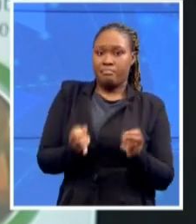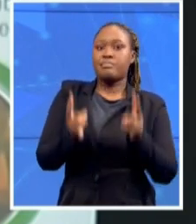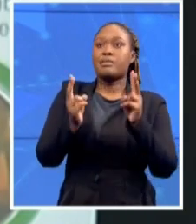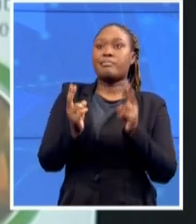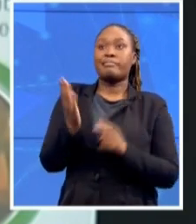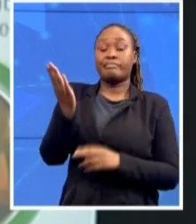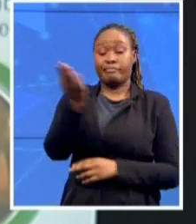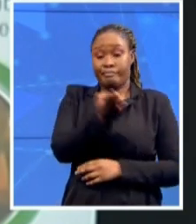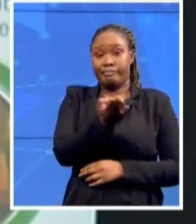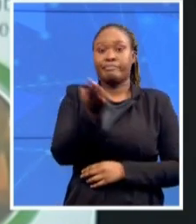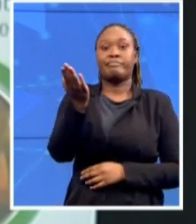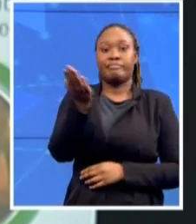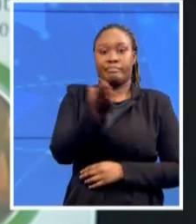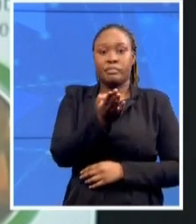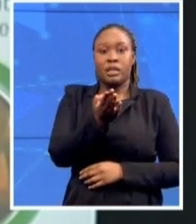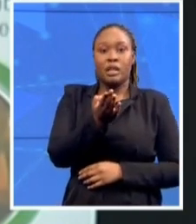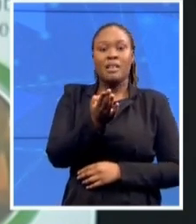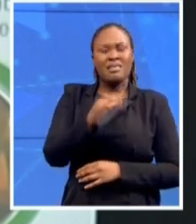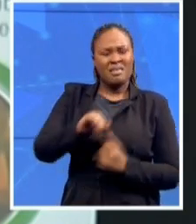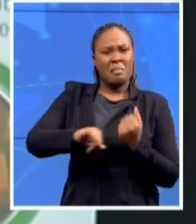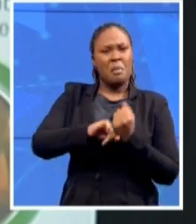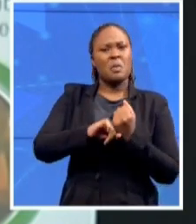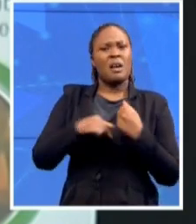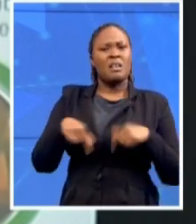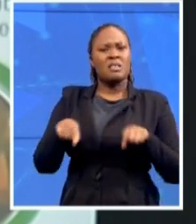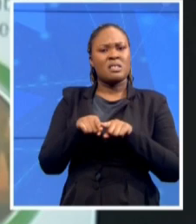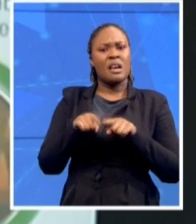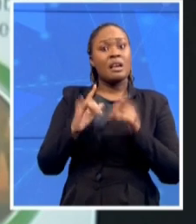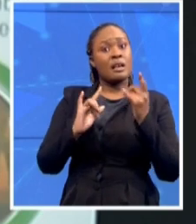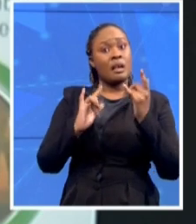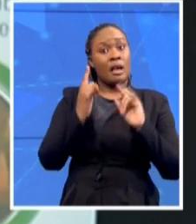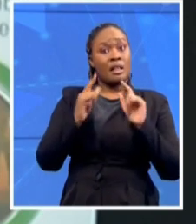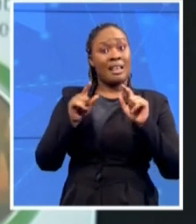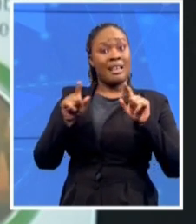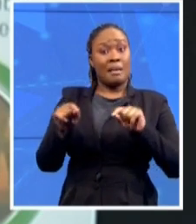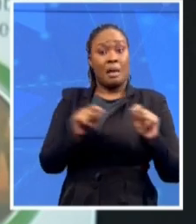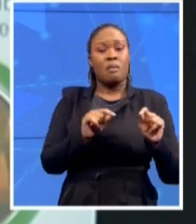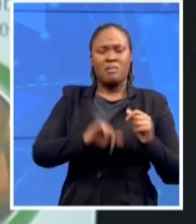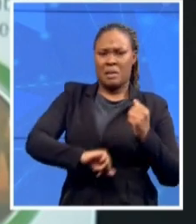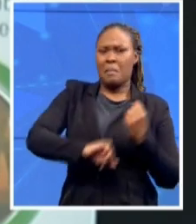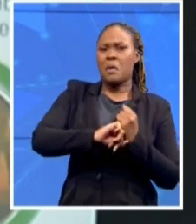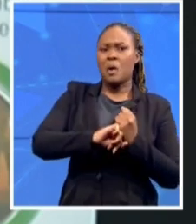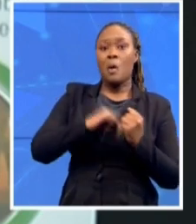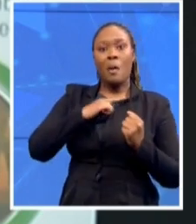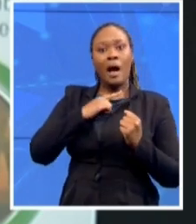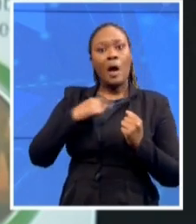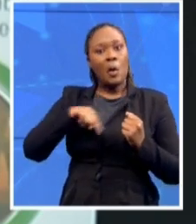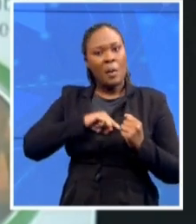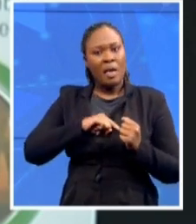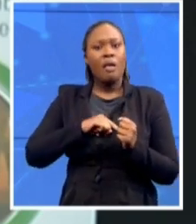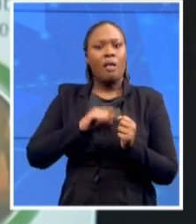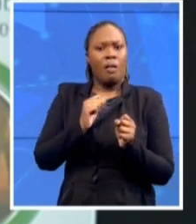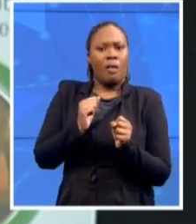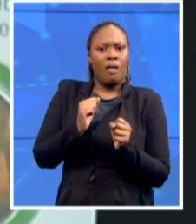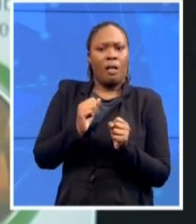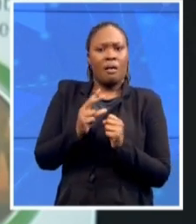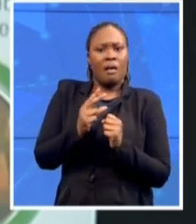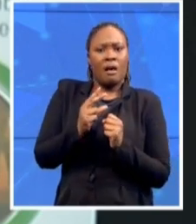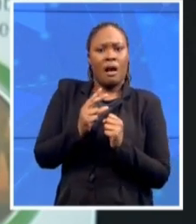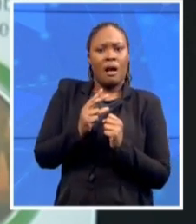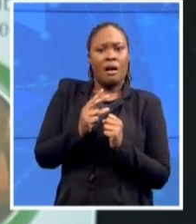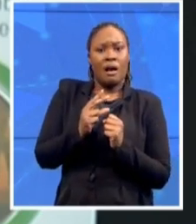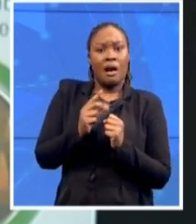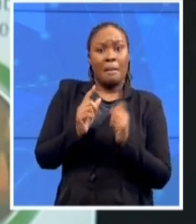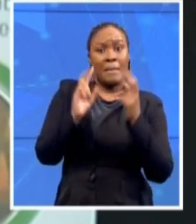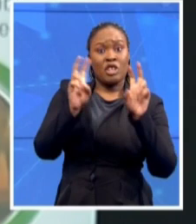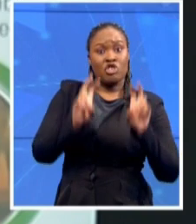Town as we procure our own power. Do not erect any new and unnecessary barriers